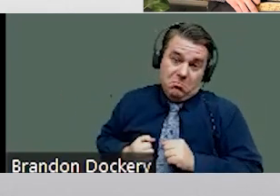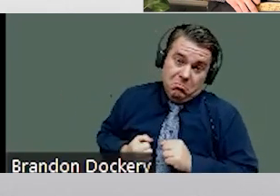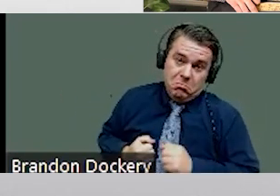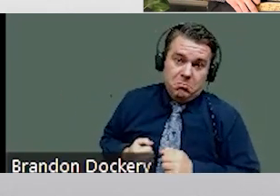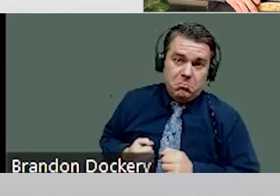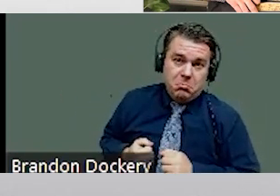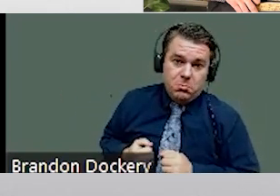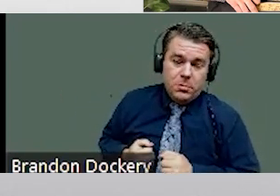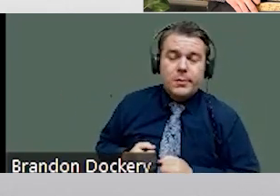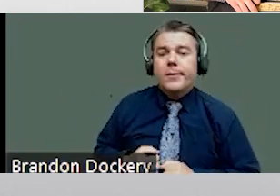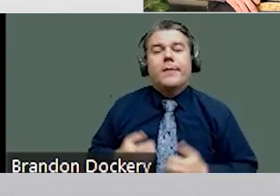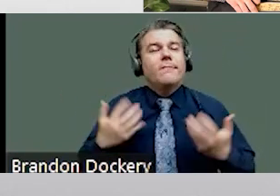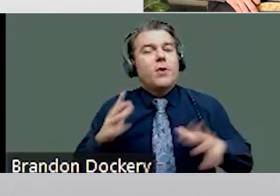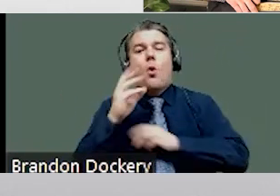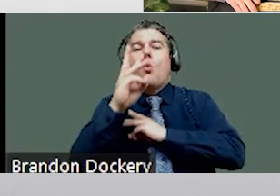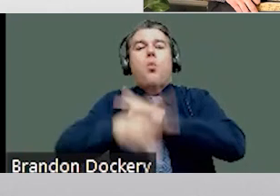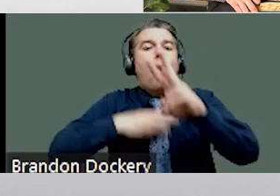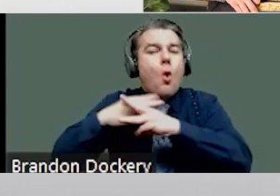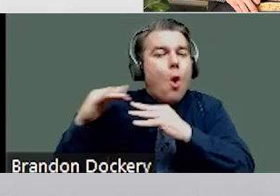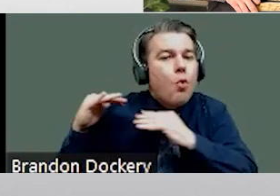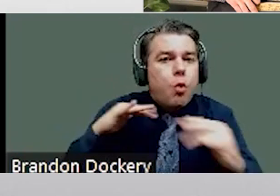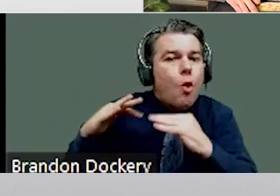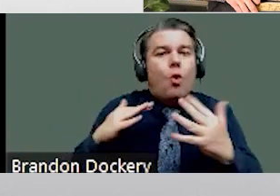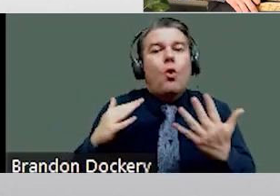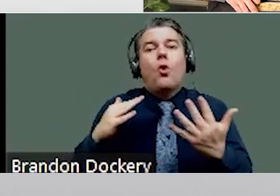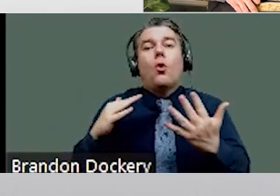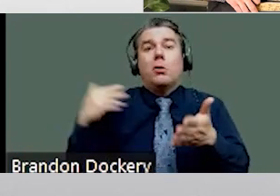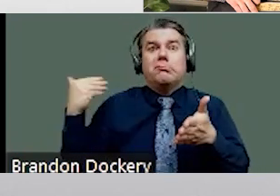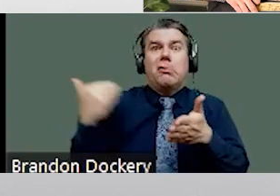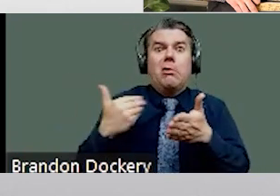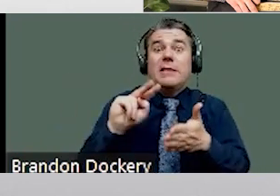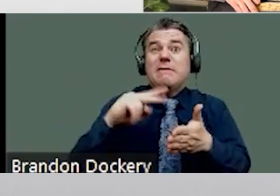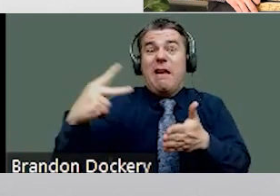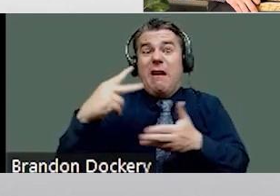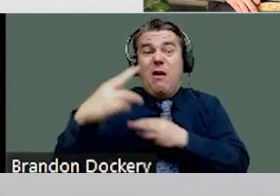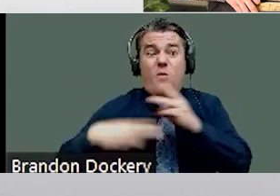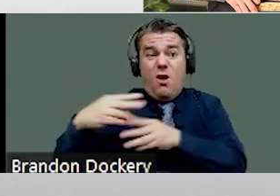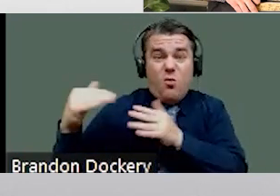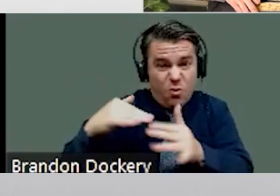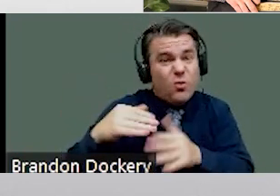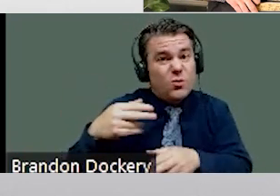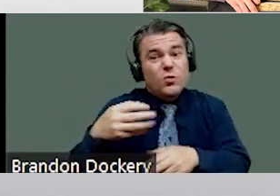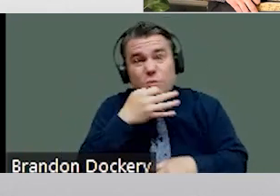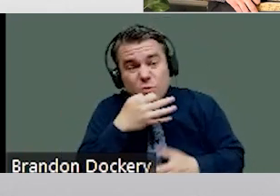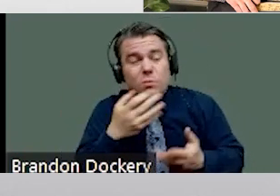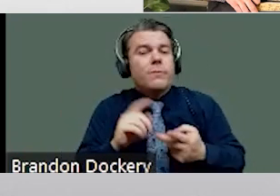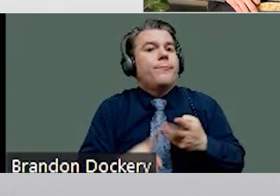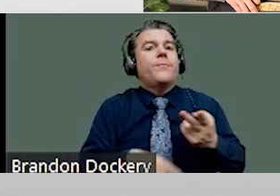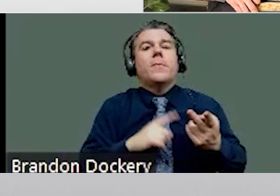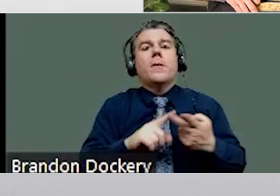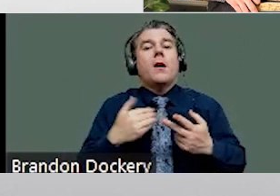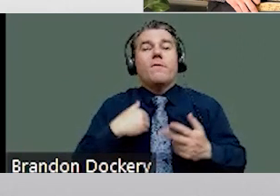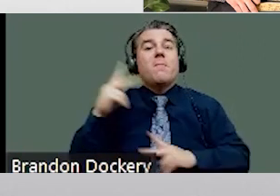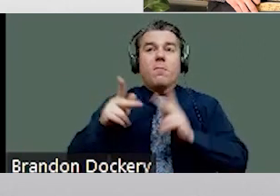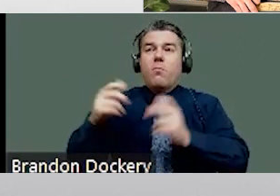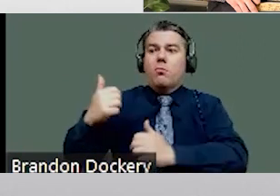manufacturing. We had had a world war. We're getting close to entering a second one. We had